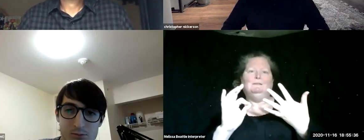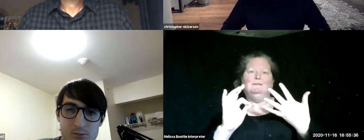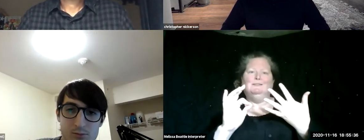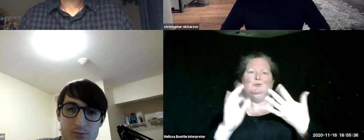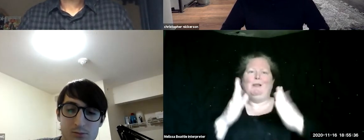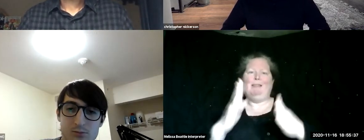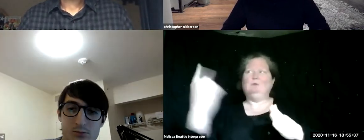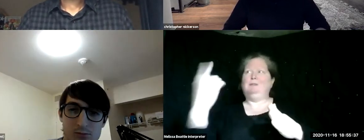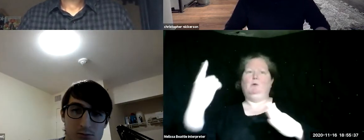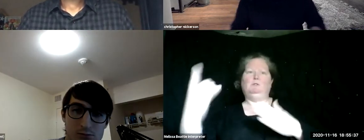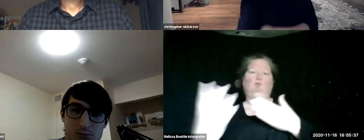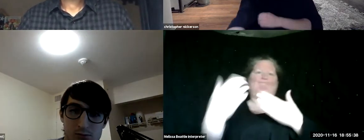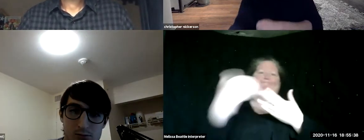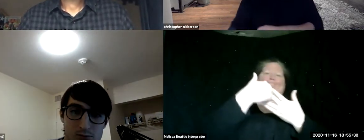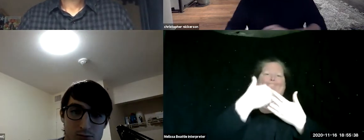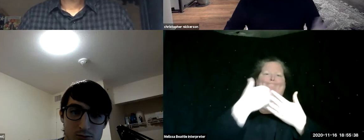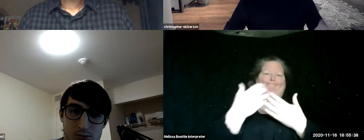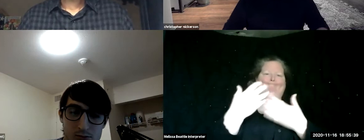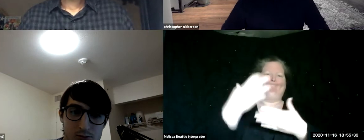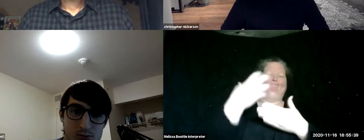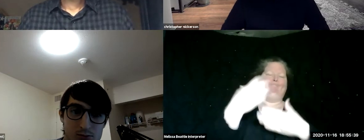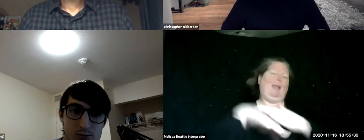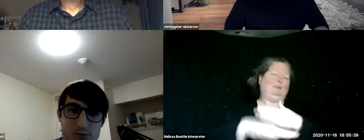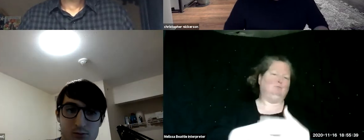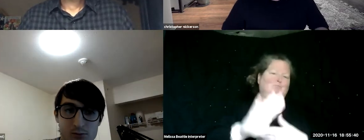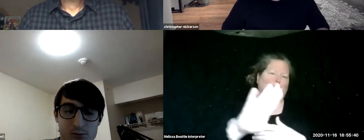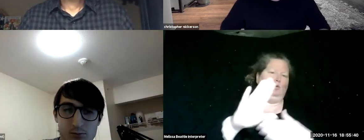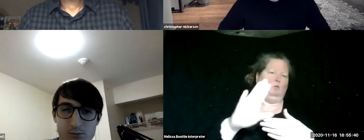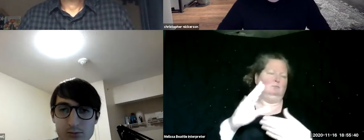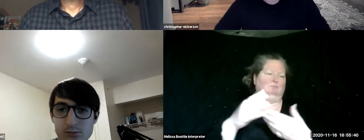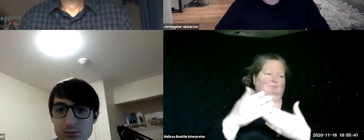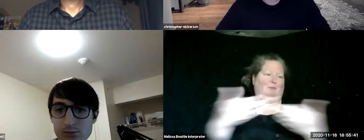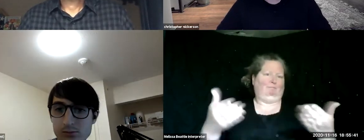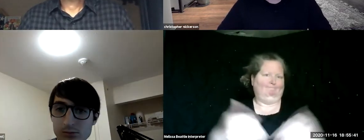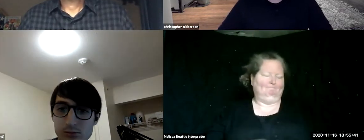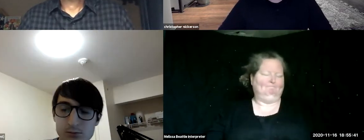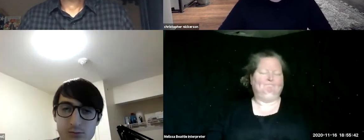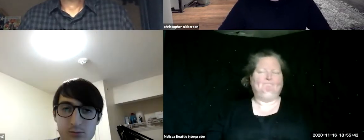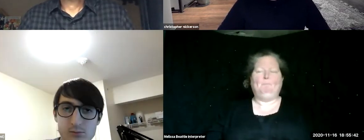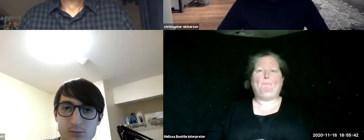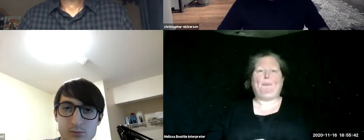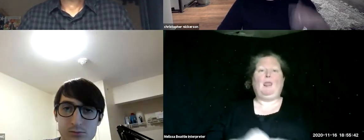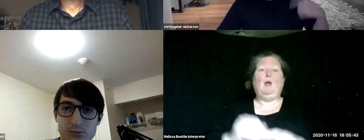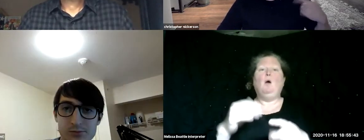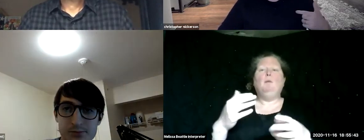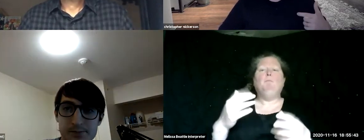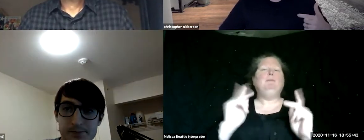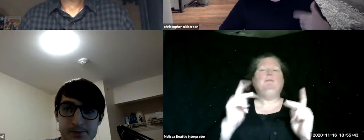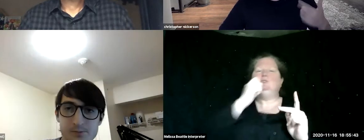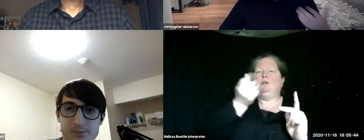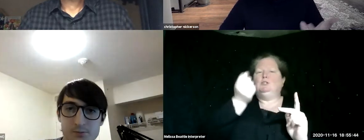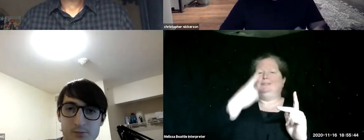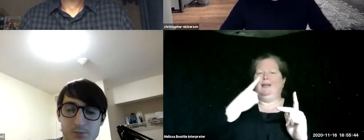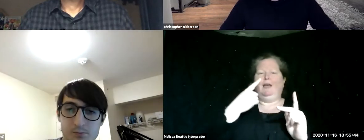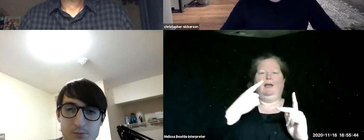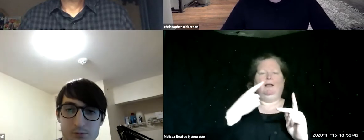all right, fine. You chose to get knocked out. Cool. But I think a lot of people don't understand the severity of that. They don't understand the gravity